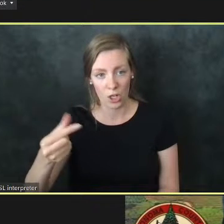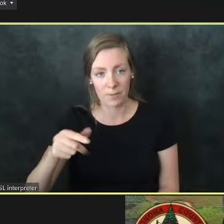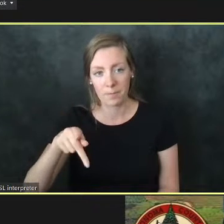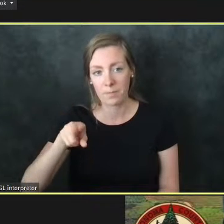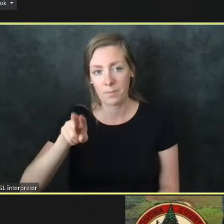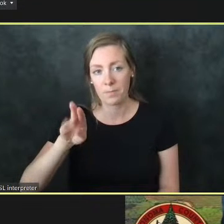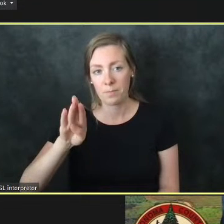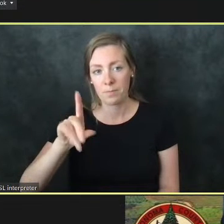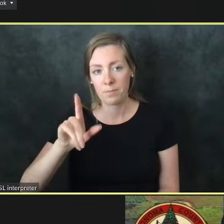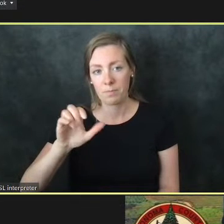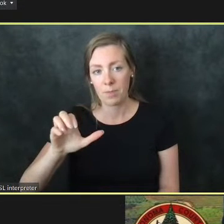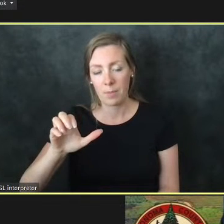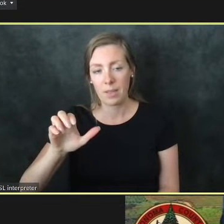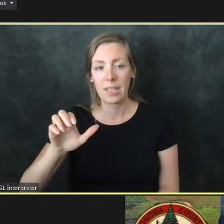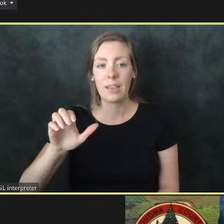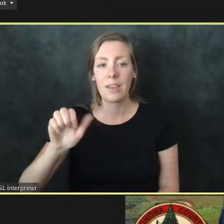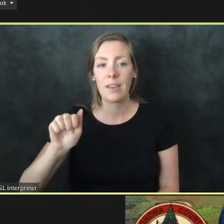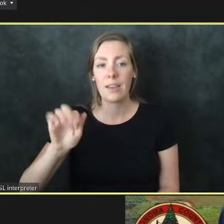This is public affairs at